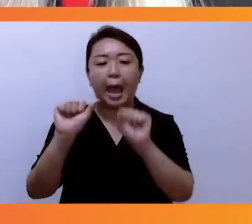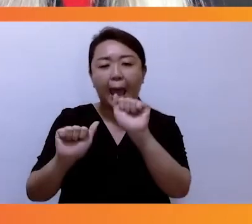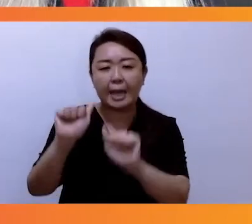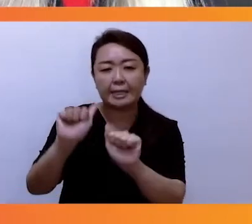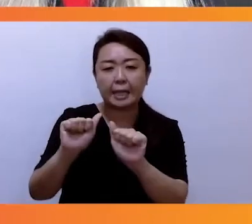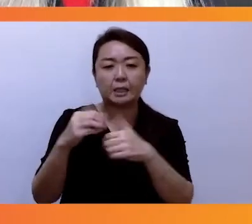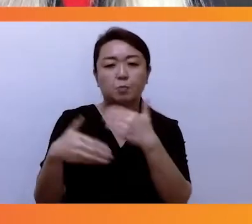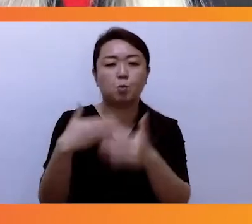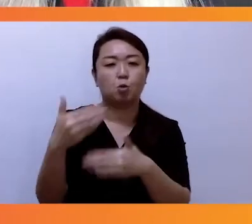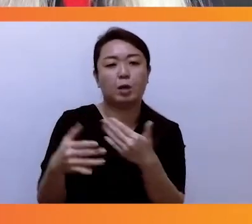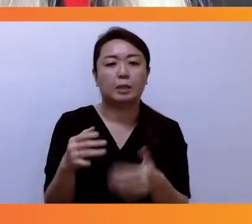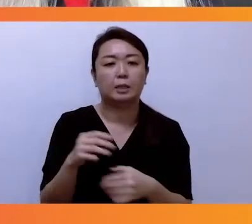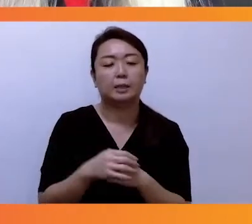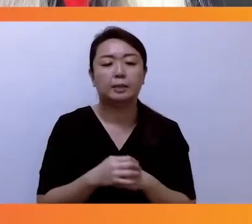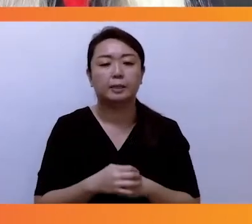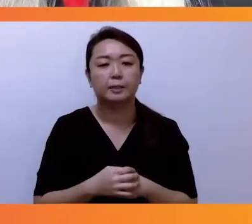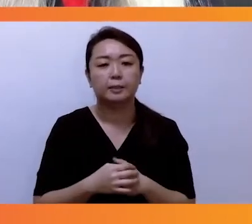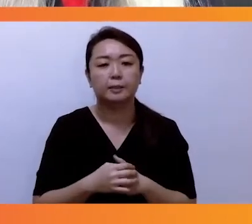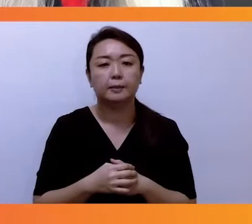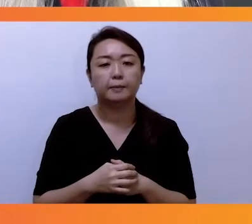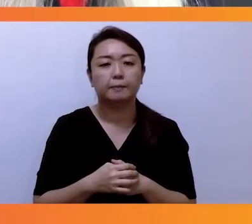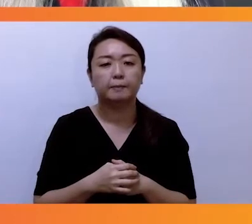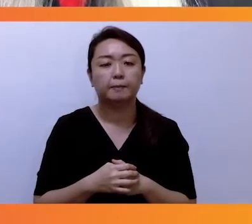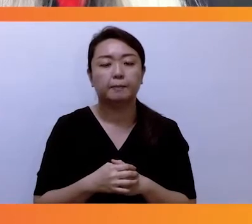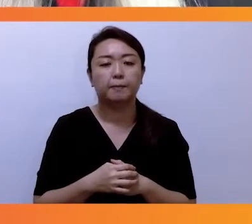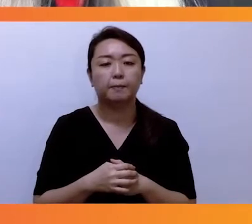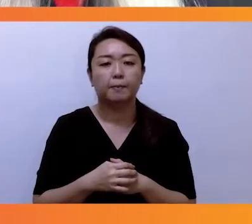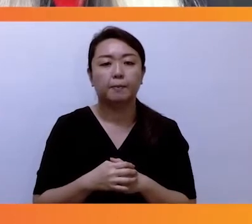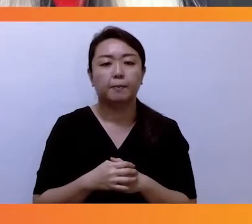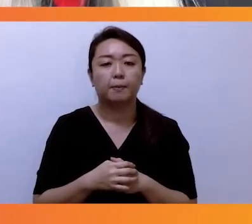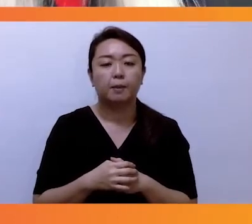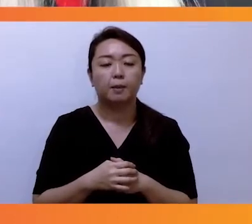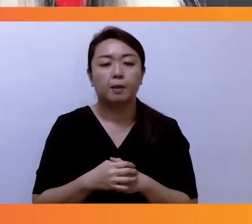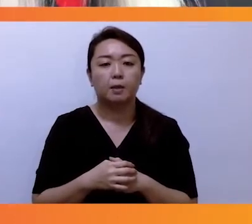and assess the progress of the programs.